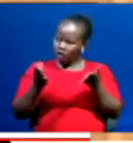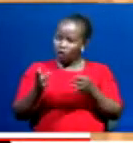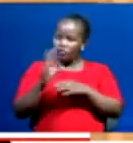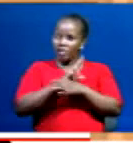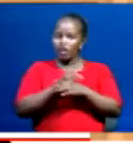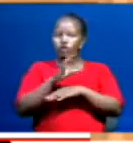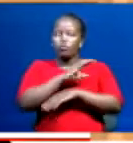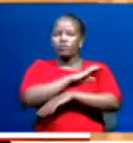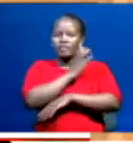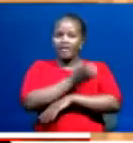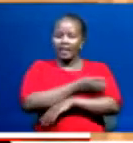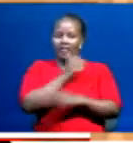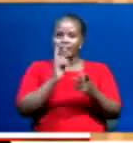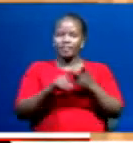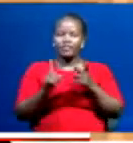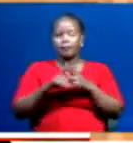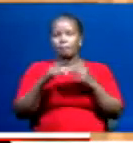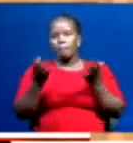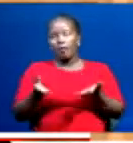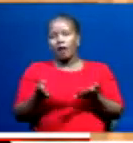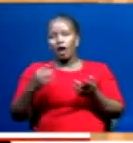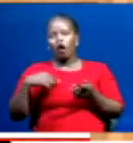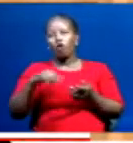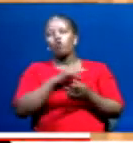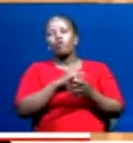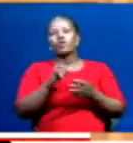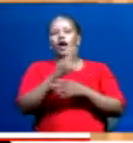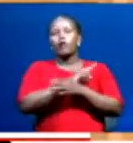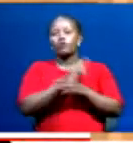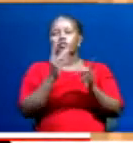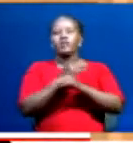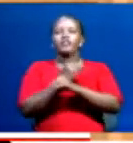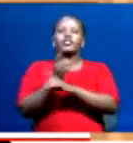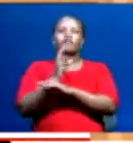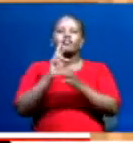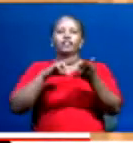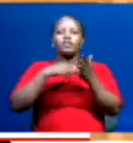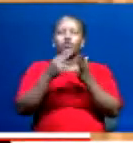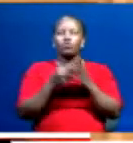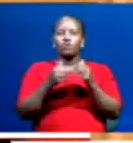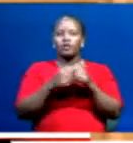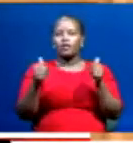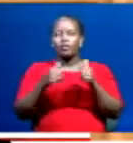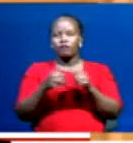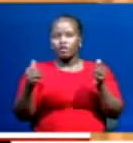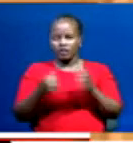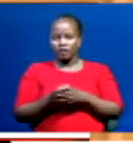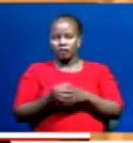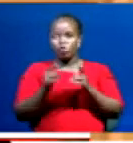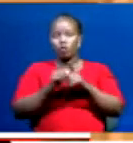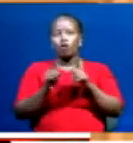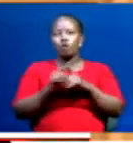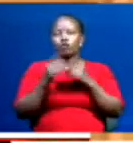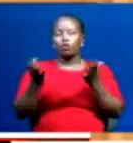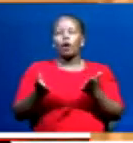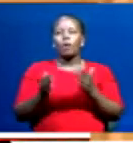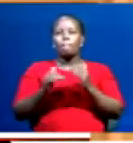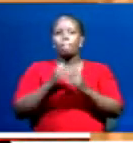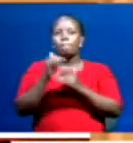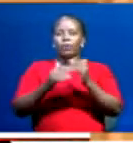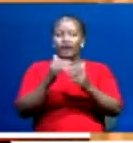have to see how we are reusing energy resources more efficiently. We have to see how our production processes